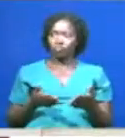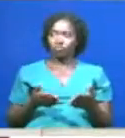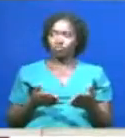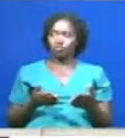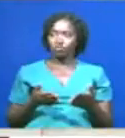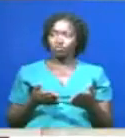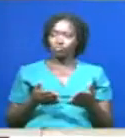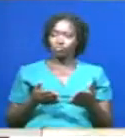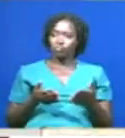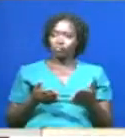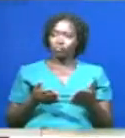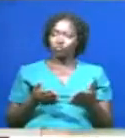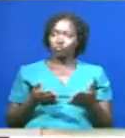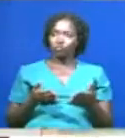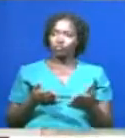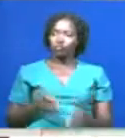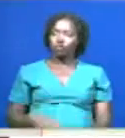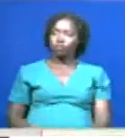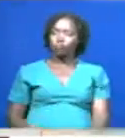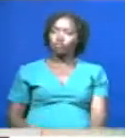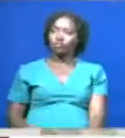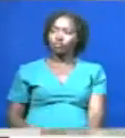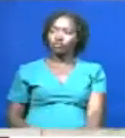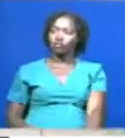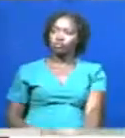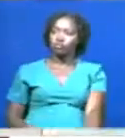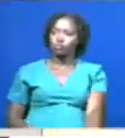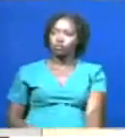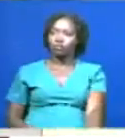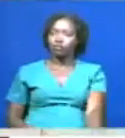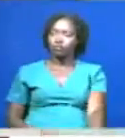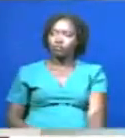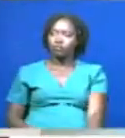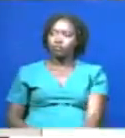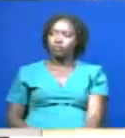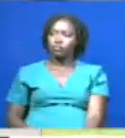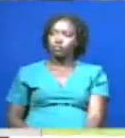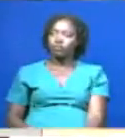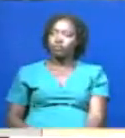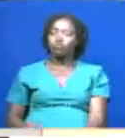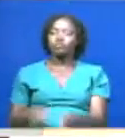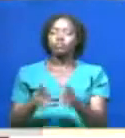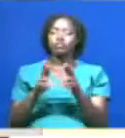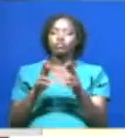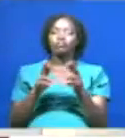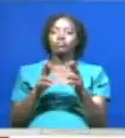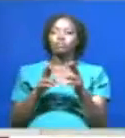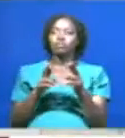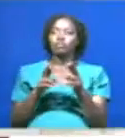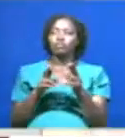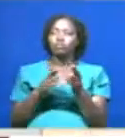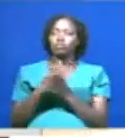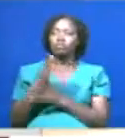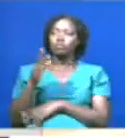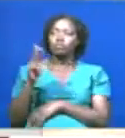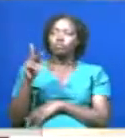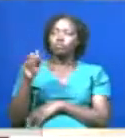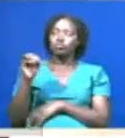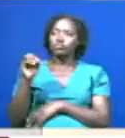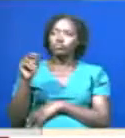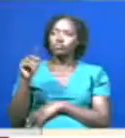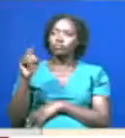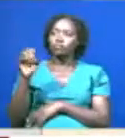here, this is Kisumu Kakamega Highway, which is the road leading all through to Kondele. That crowd, the